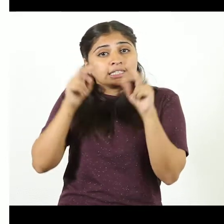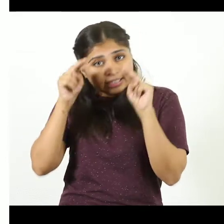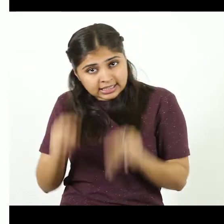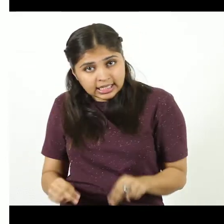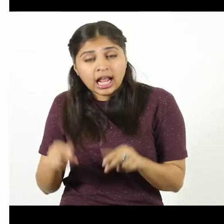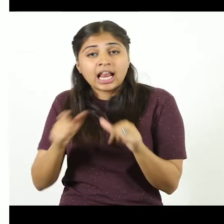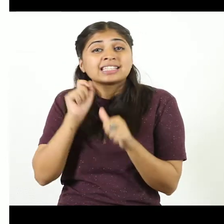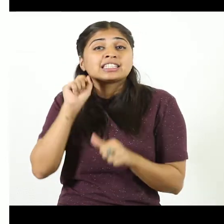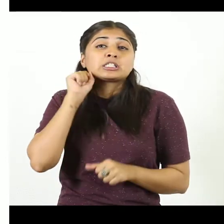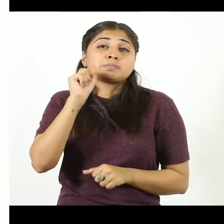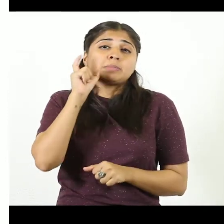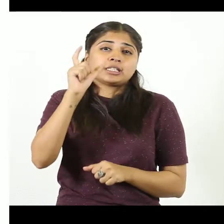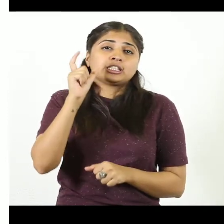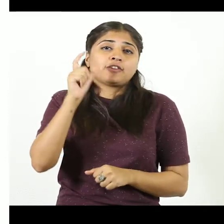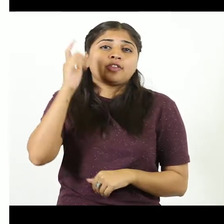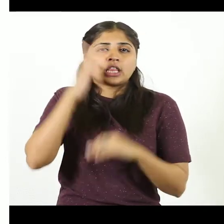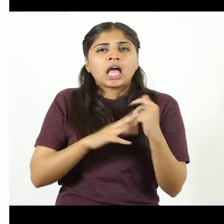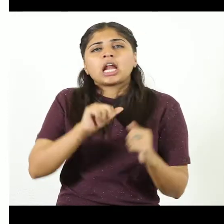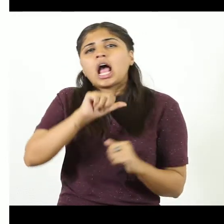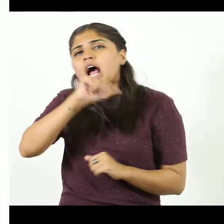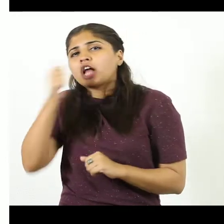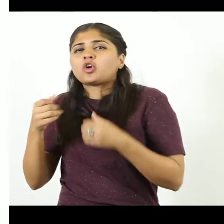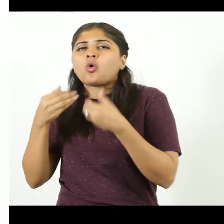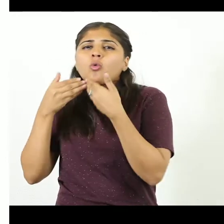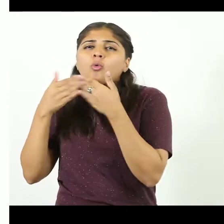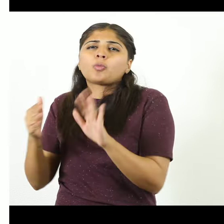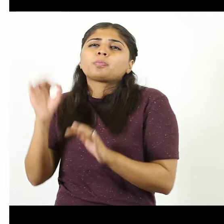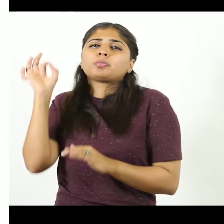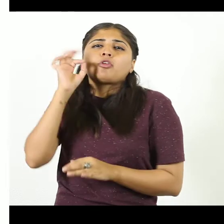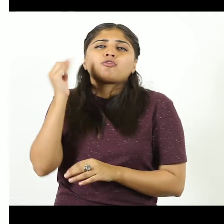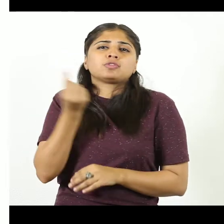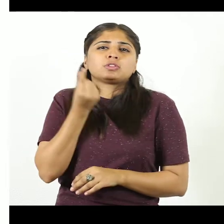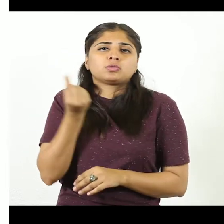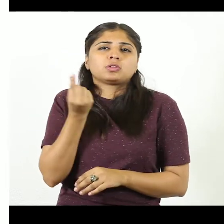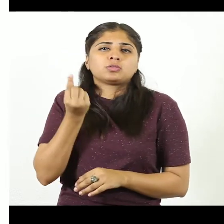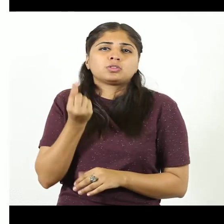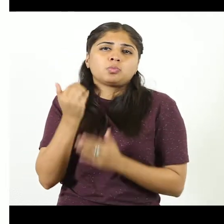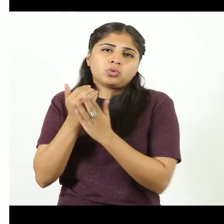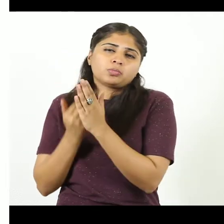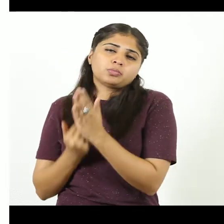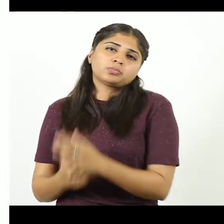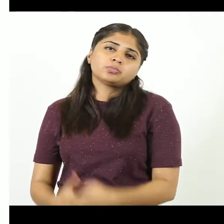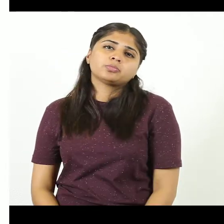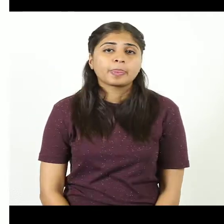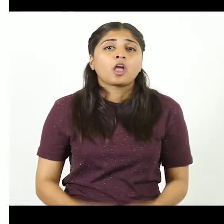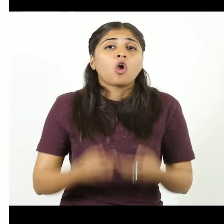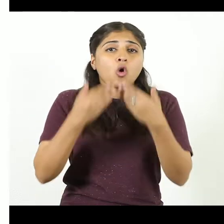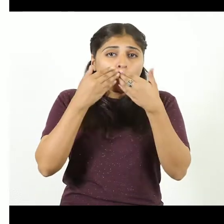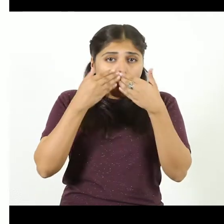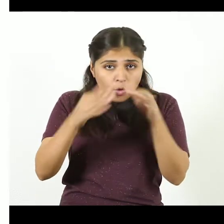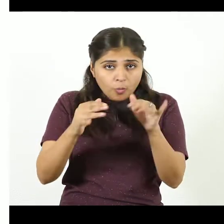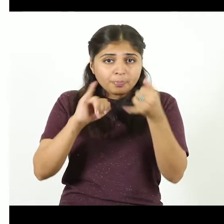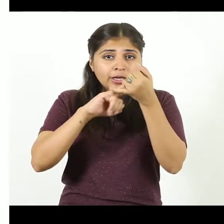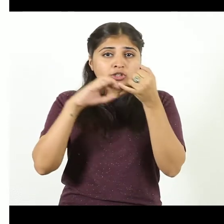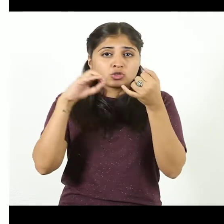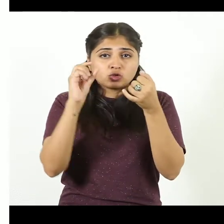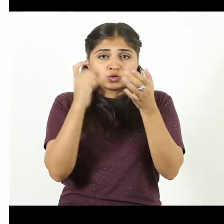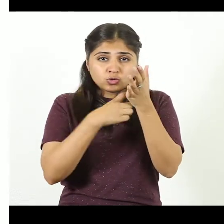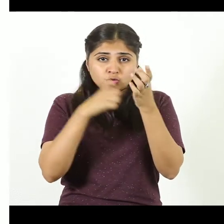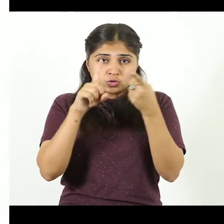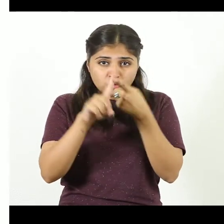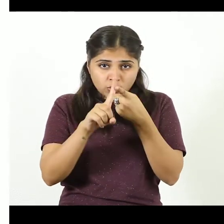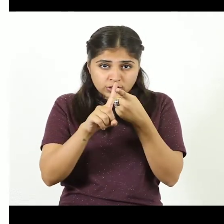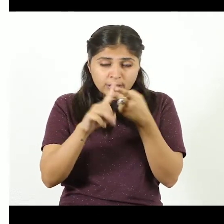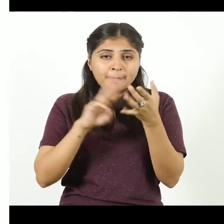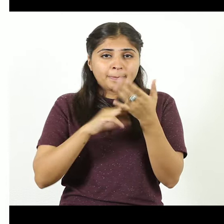each computer and therefore is expensive as compared to open office suites. Open source